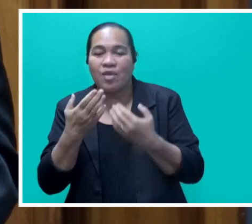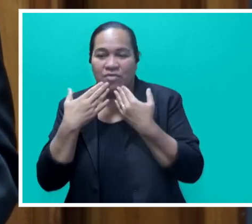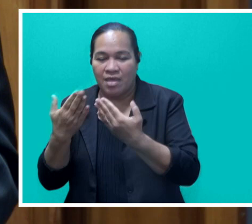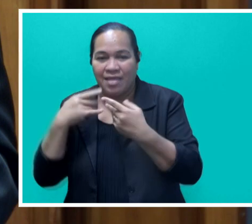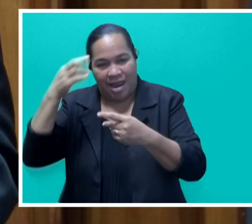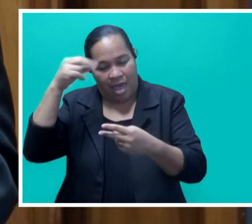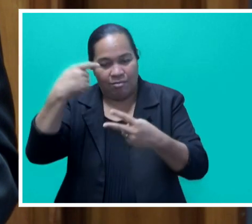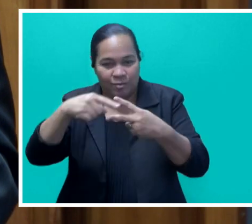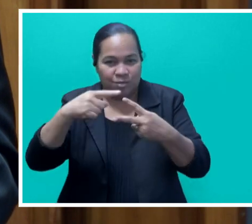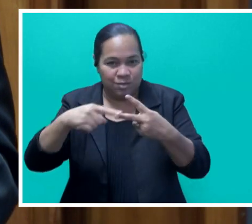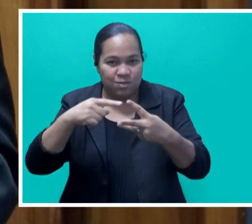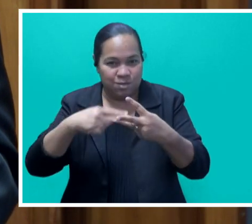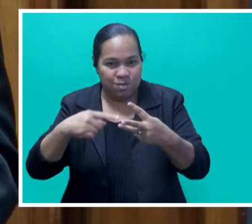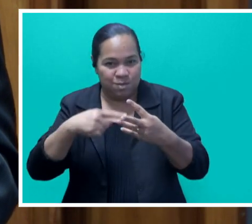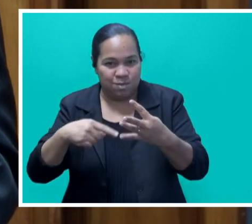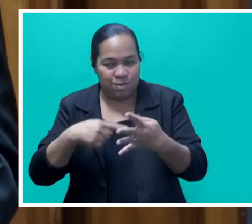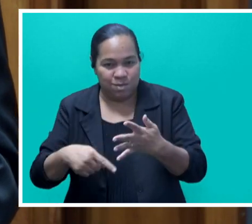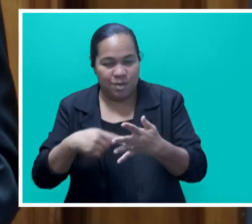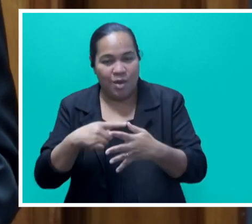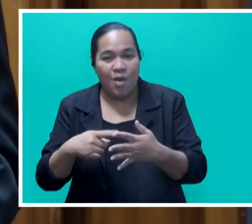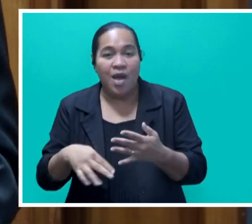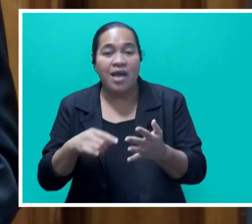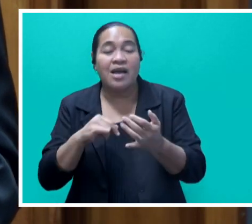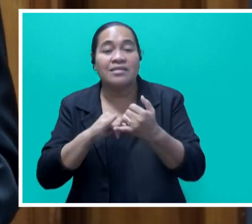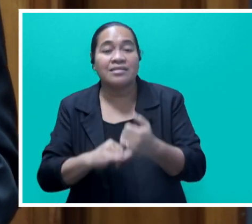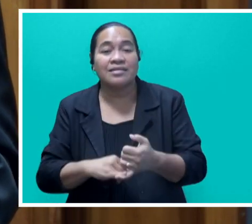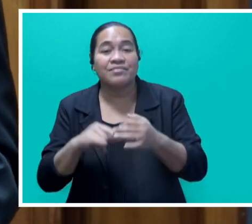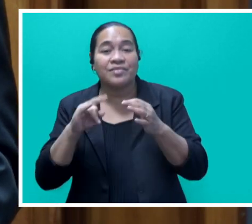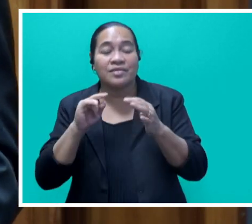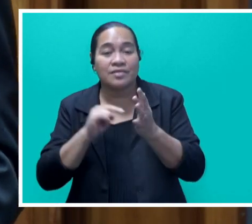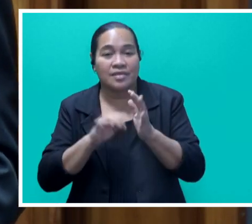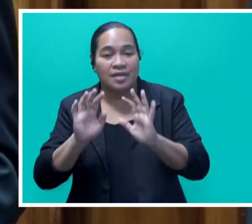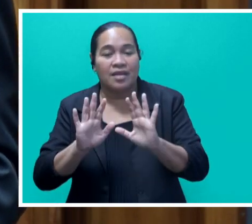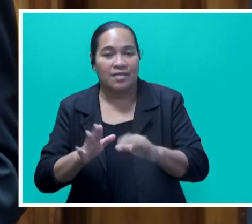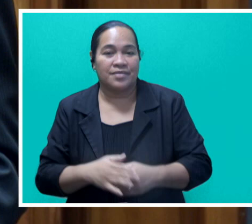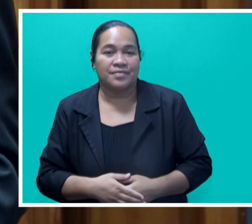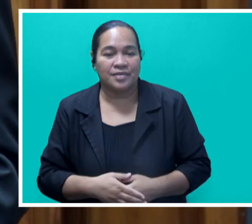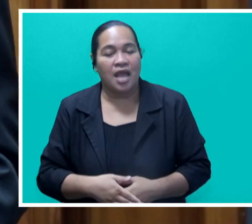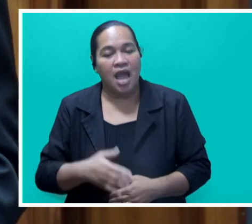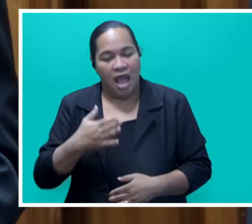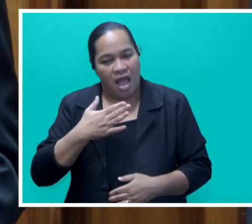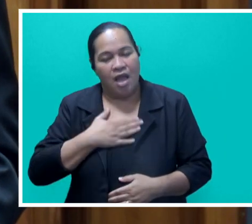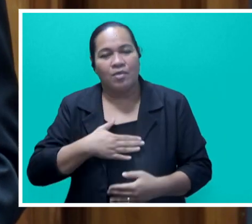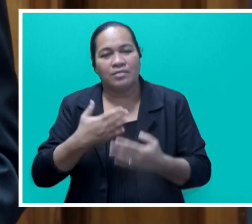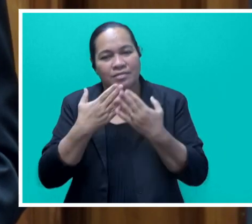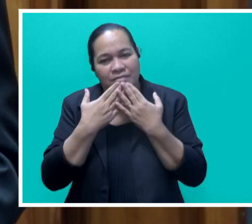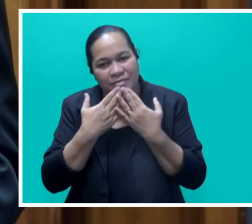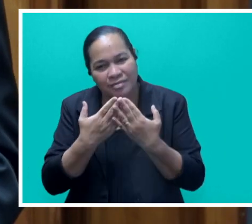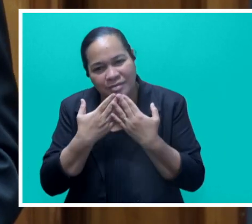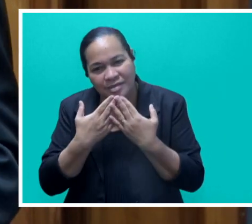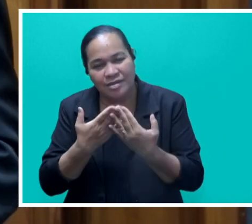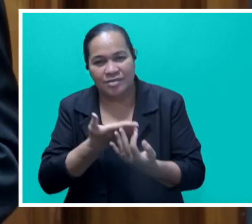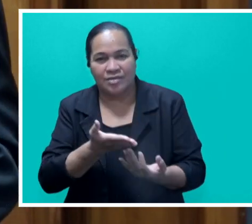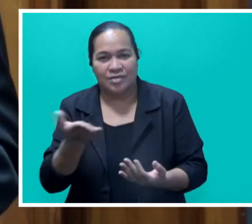Sarah, Mr. Sekobe Wande, Naturanga Namatsau, and Naturanga Matakibau, I will remain truly indebted. To